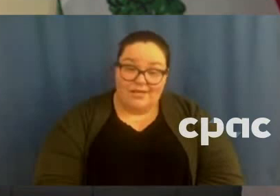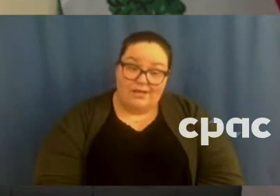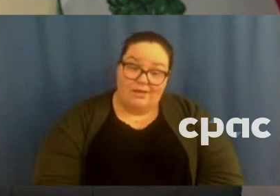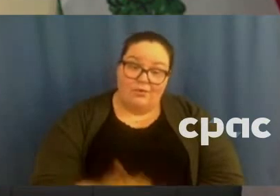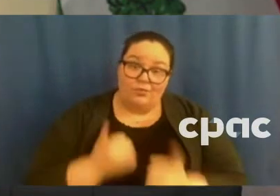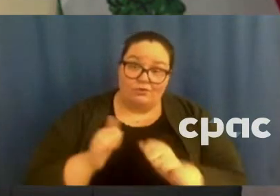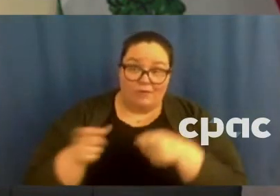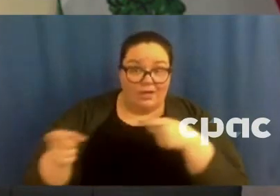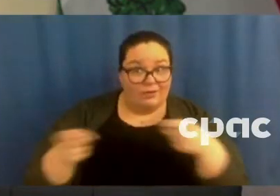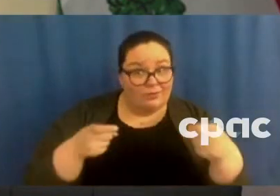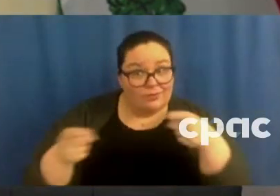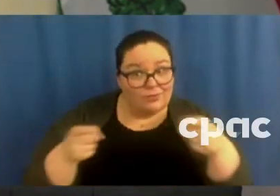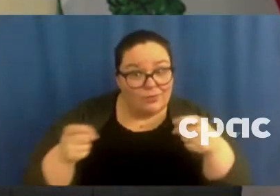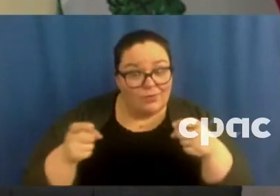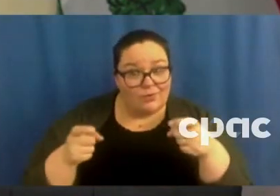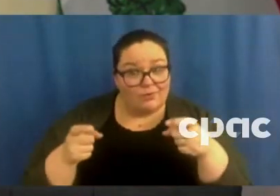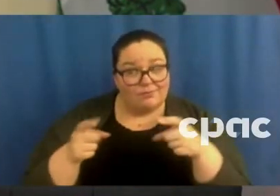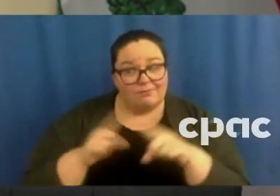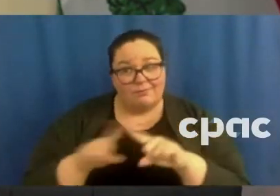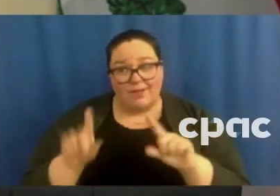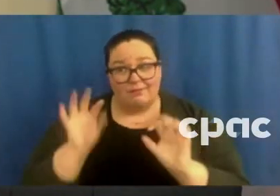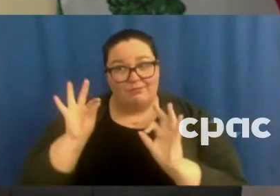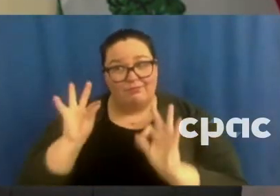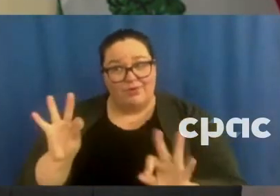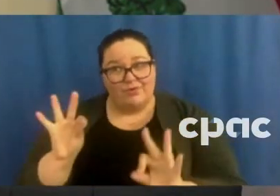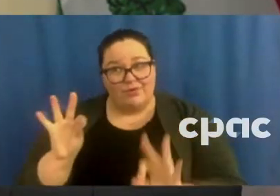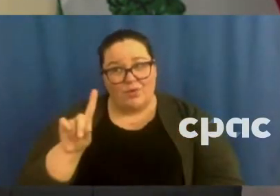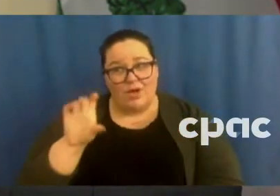but it's never perfect.